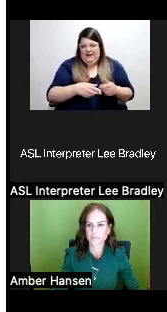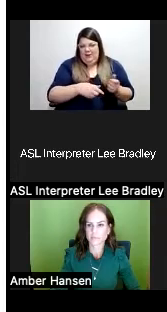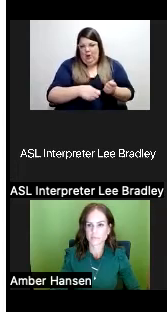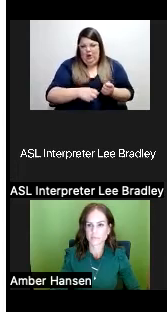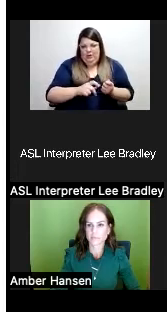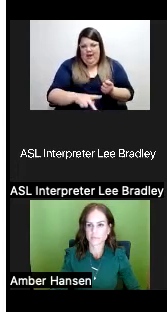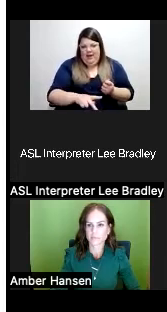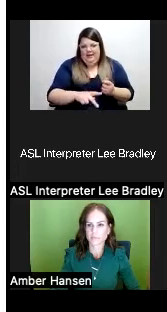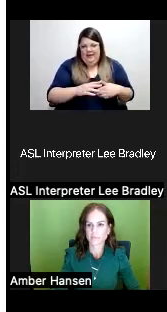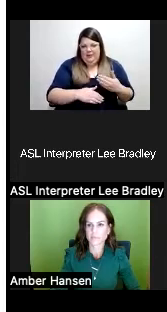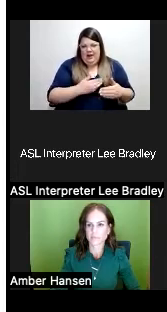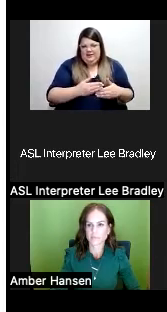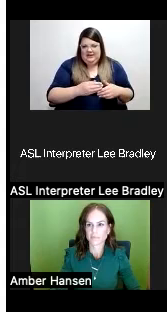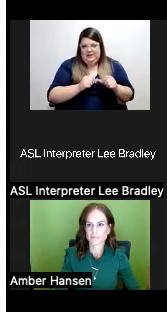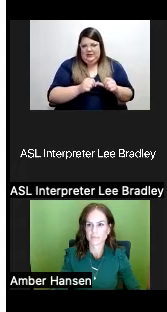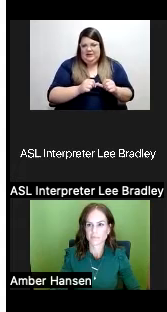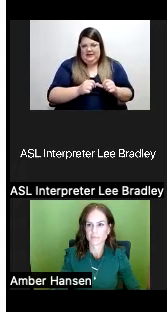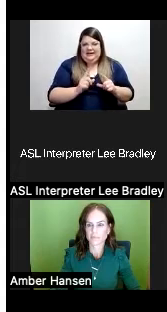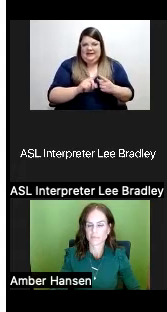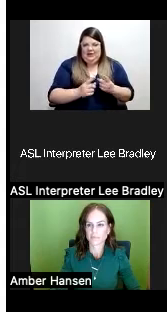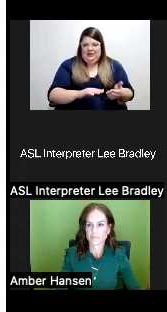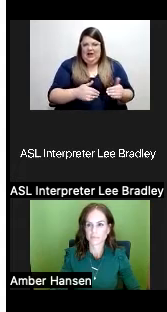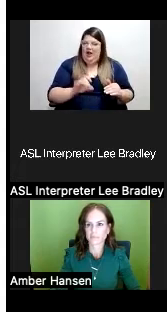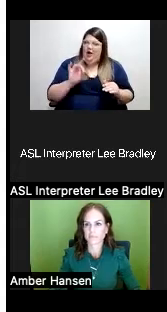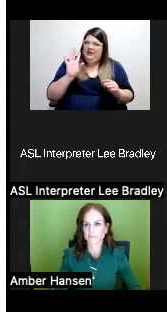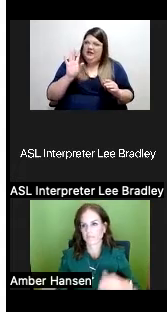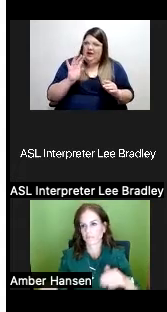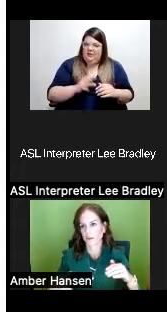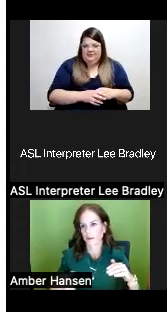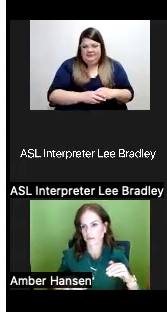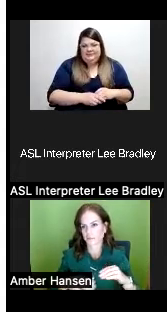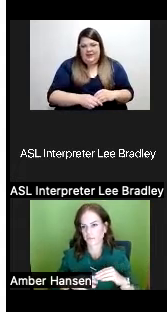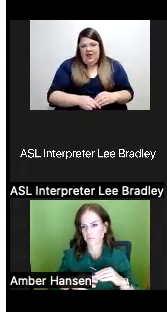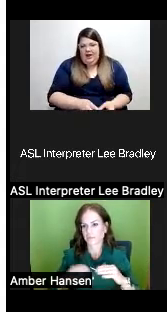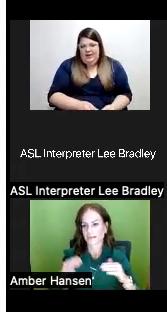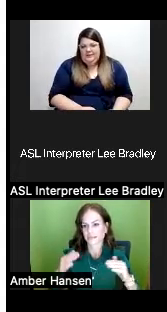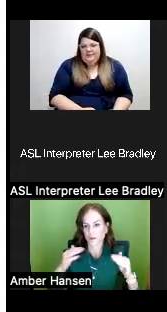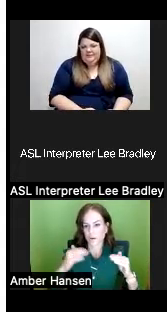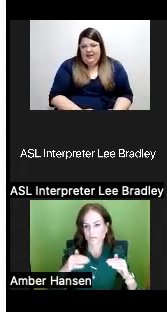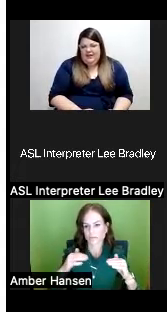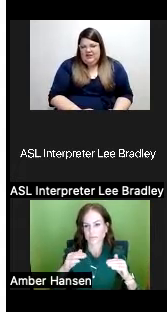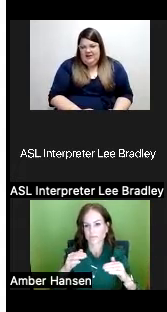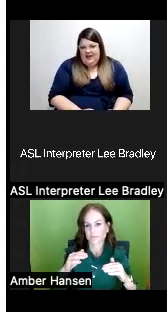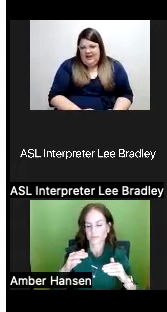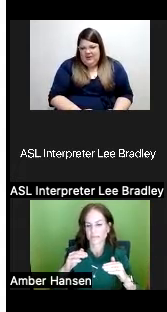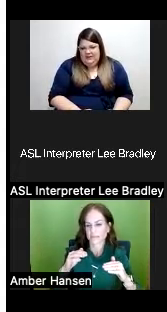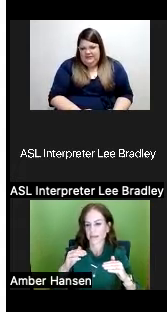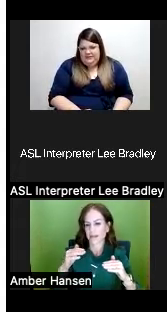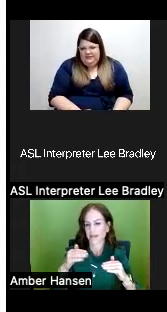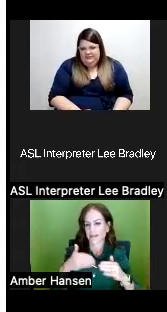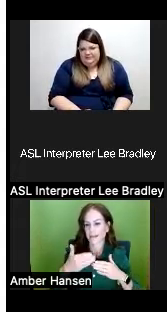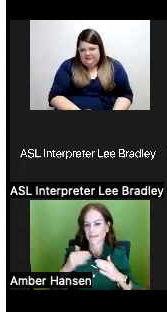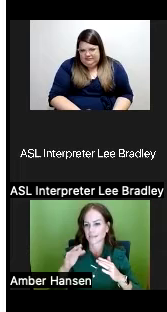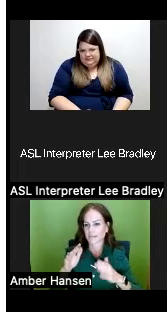would repeat until you die. Oh, that's terrible. What? Okay. So then the next